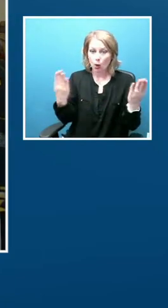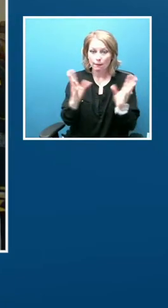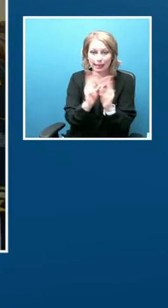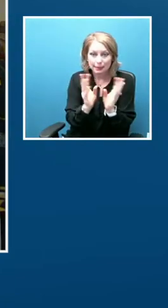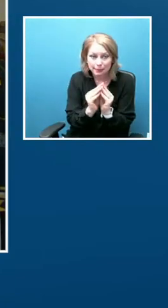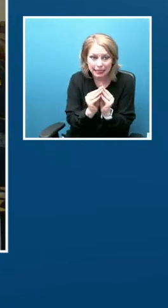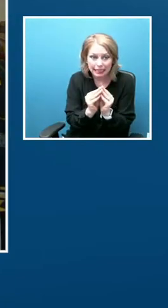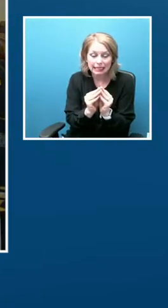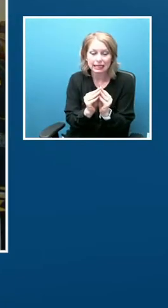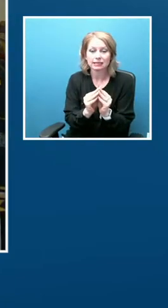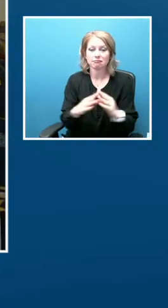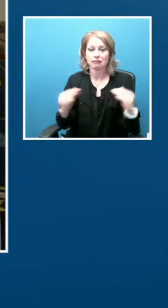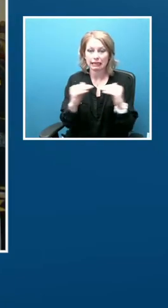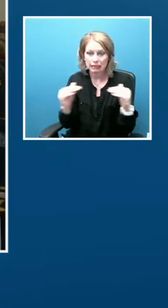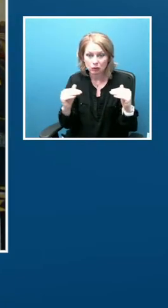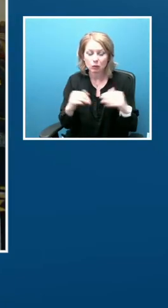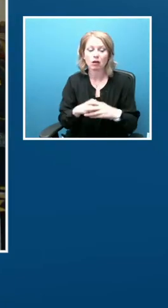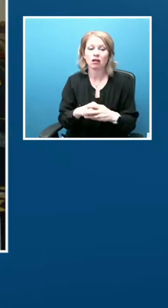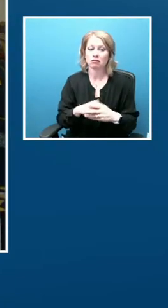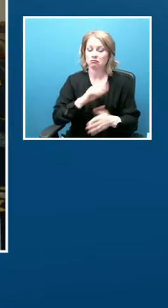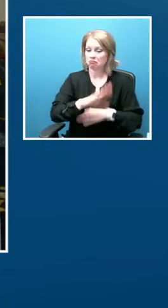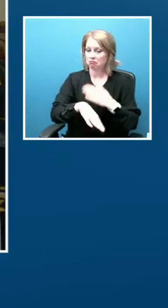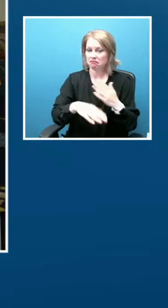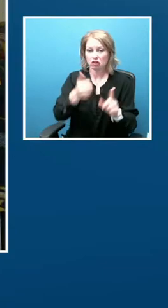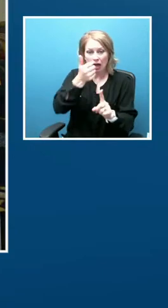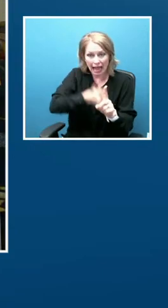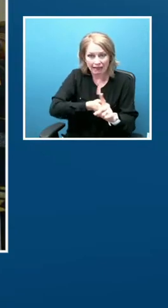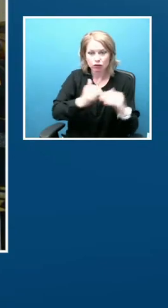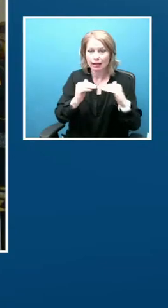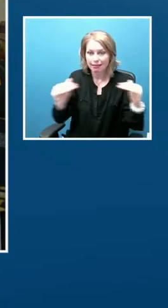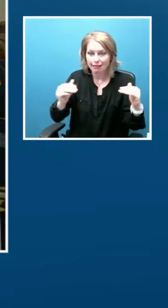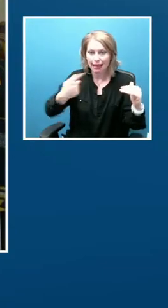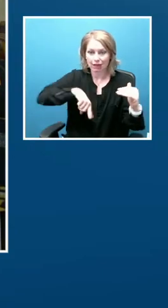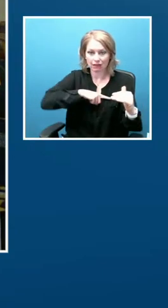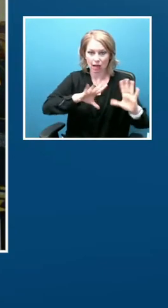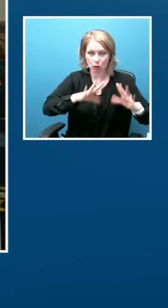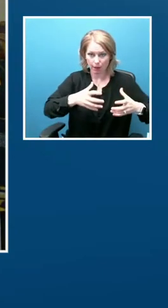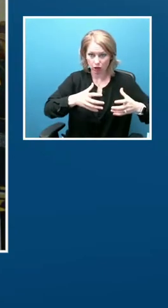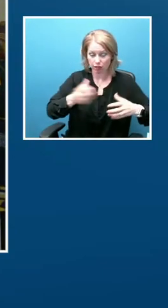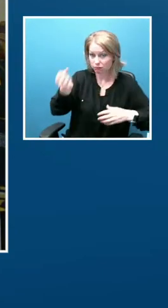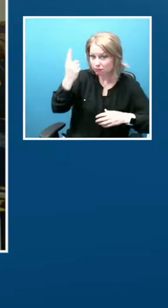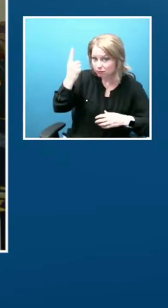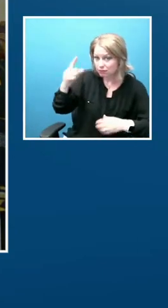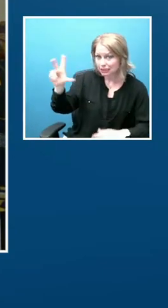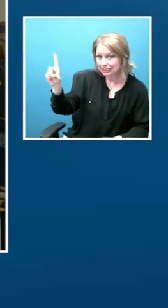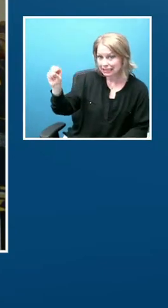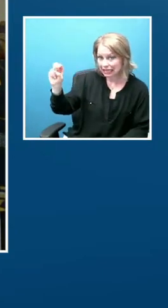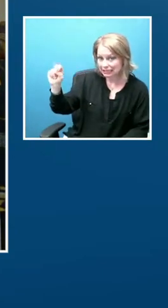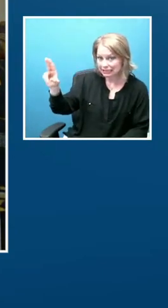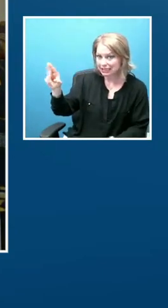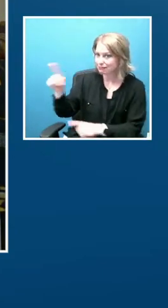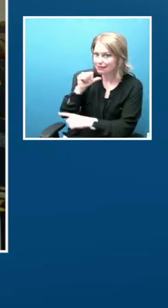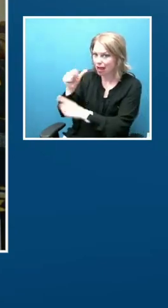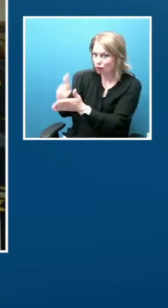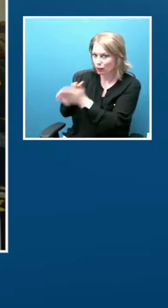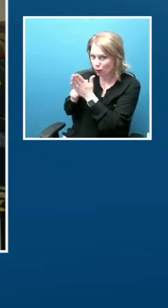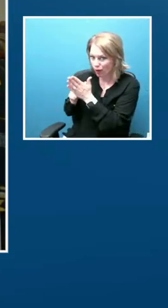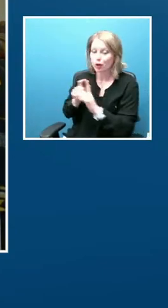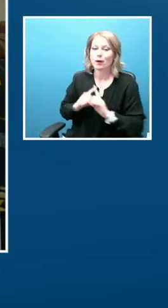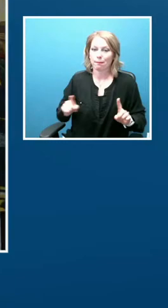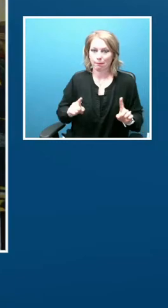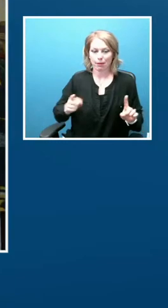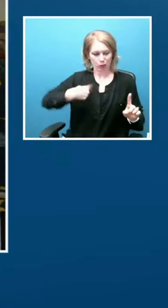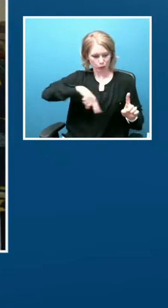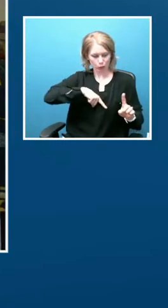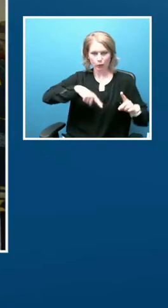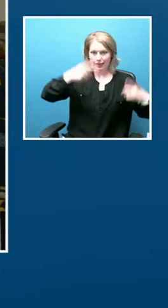at every level of our party, neither of which are required by the DNC rules, but which we all agreed were